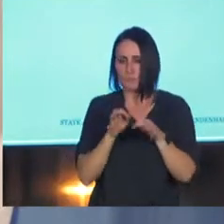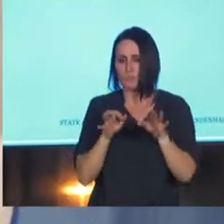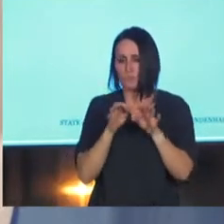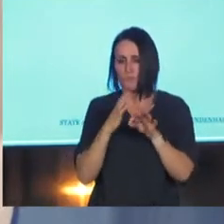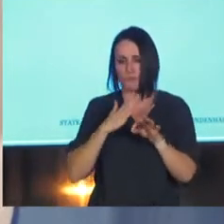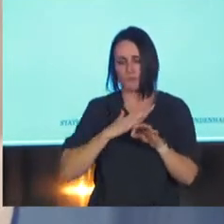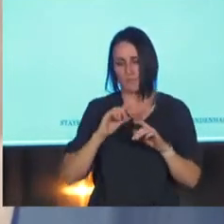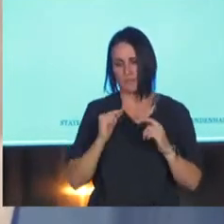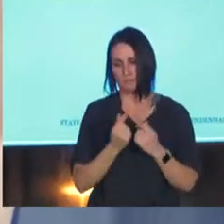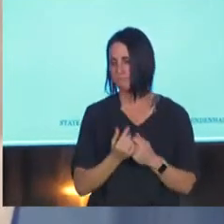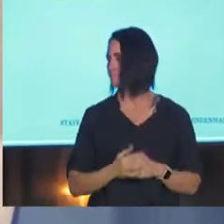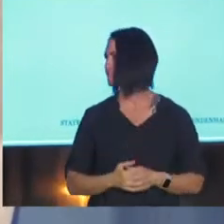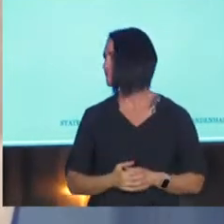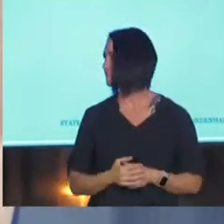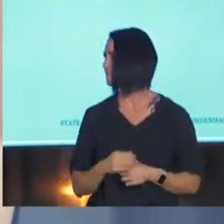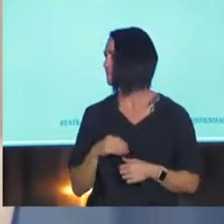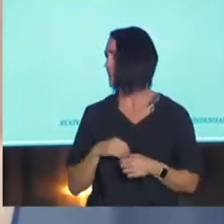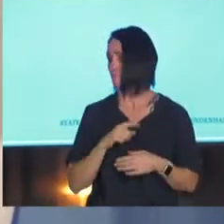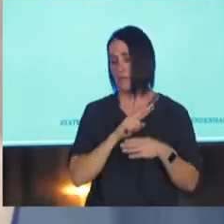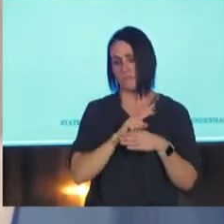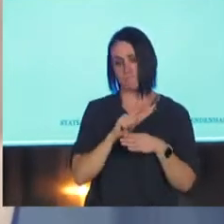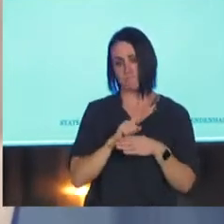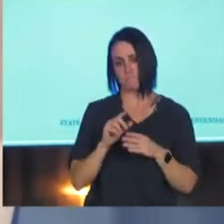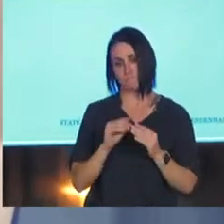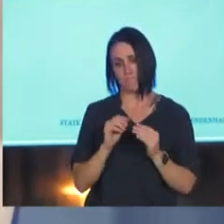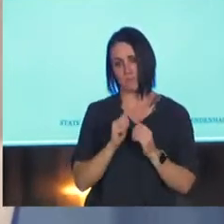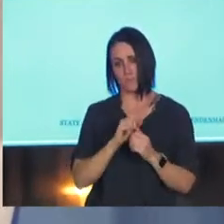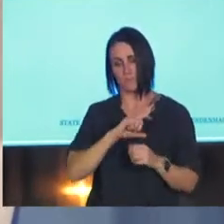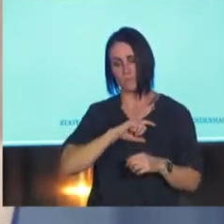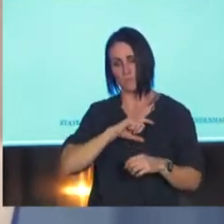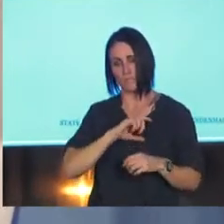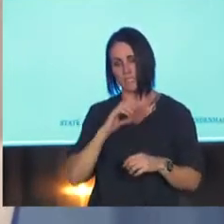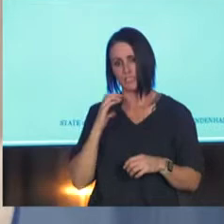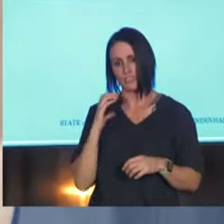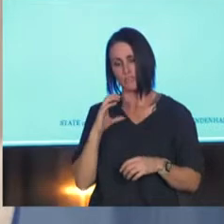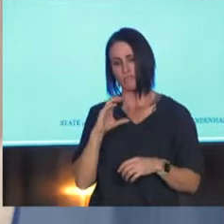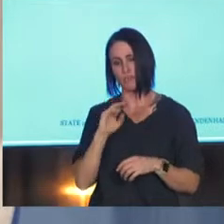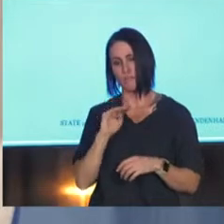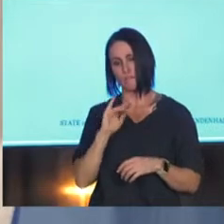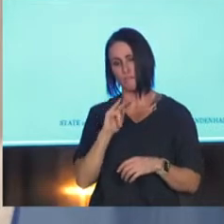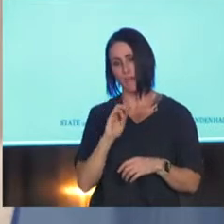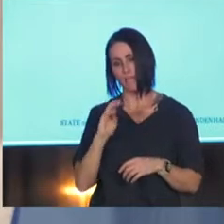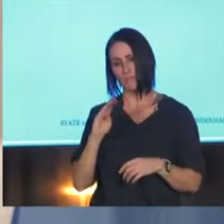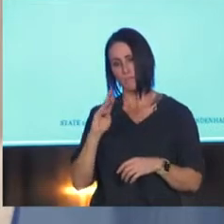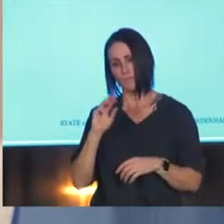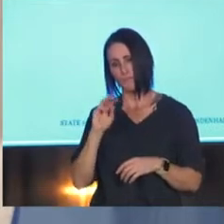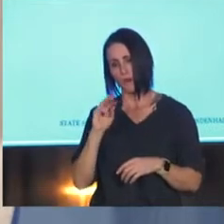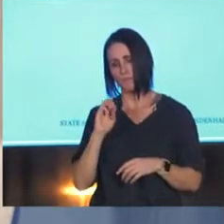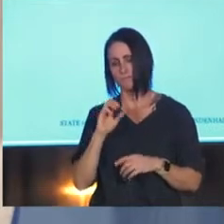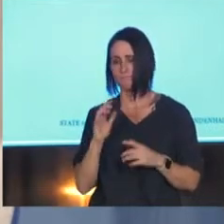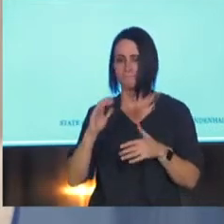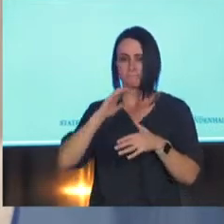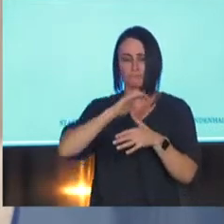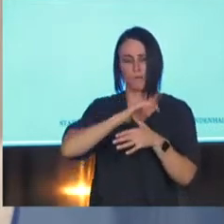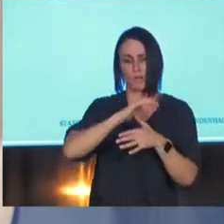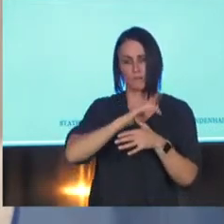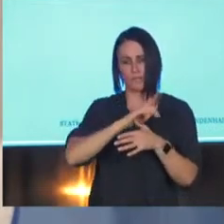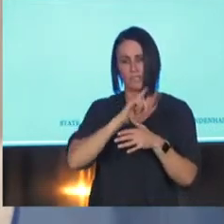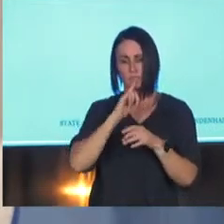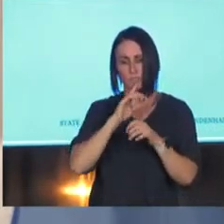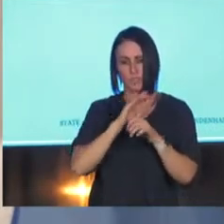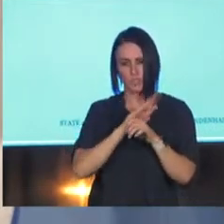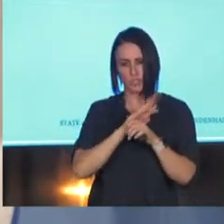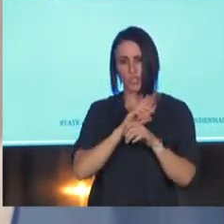administration. In my weekly meetings with our police chief, Mike Brown, my top priority is always to ensure that our